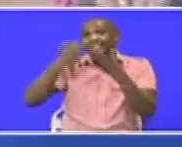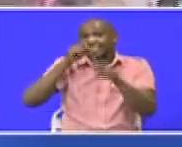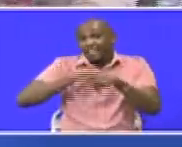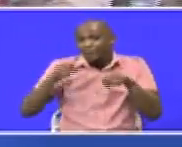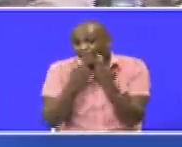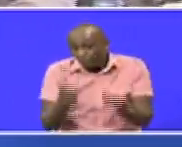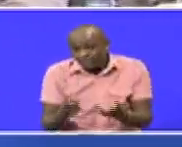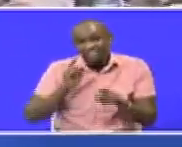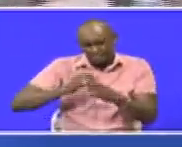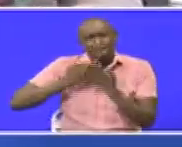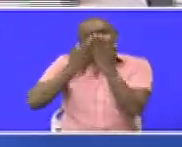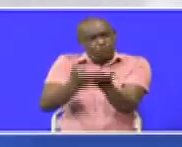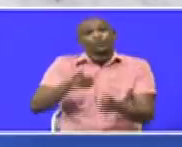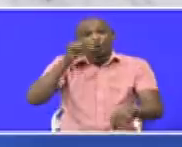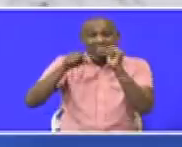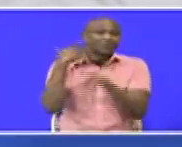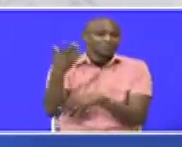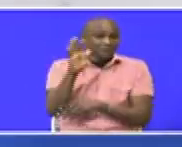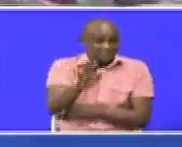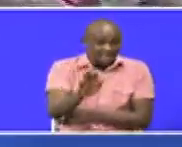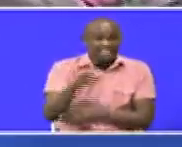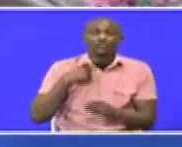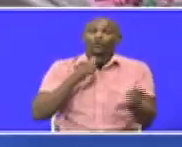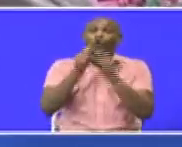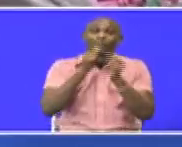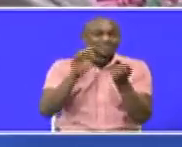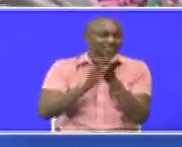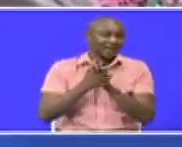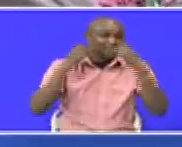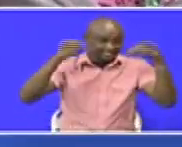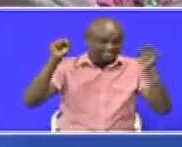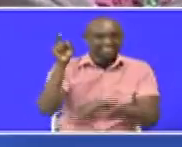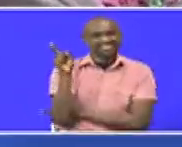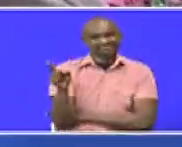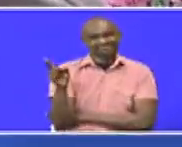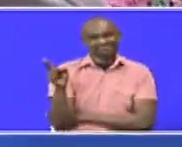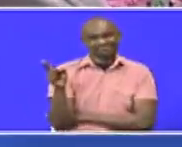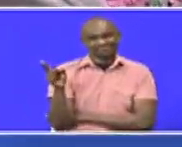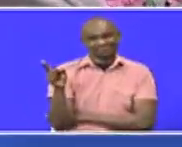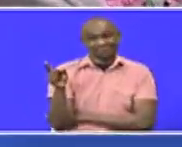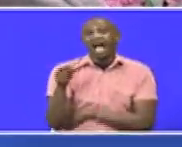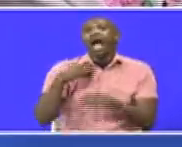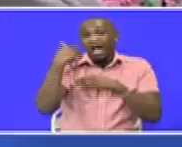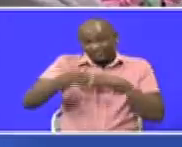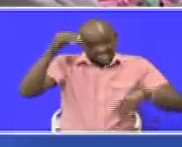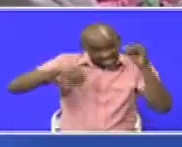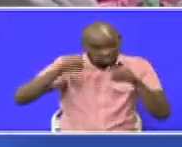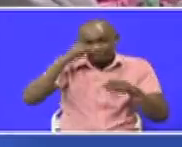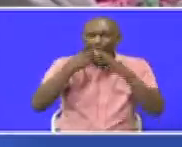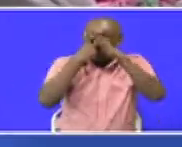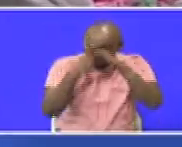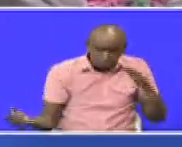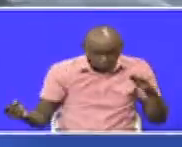day when he presented his nomination papers to contest for presidency. After the election, he went